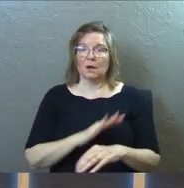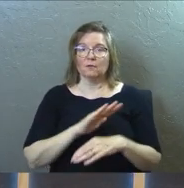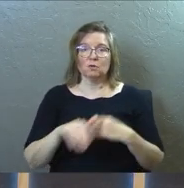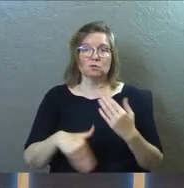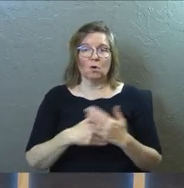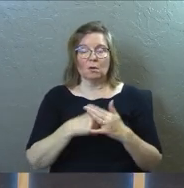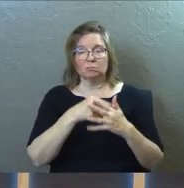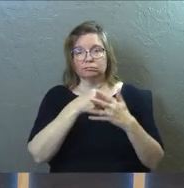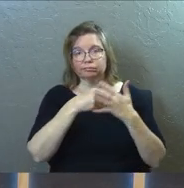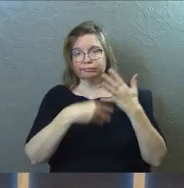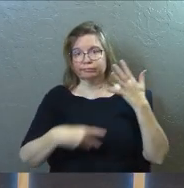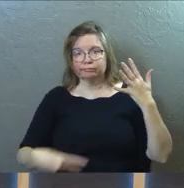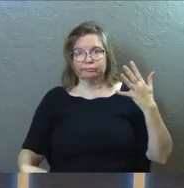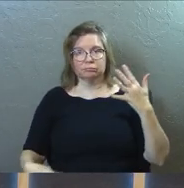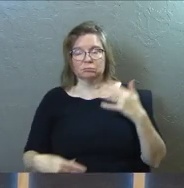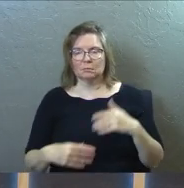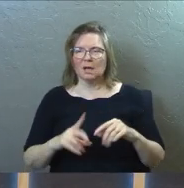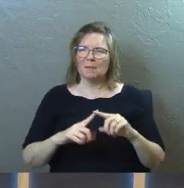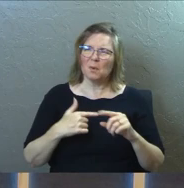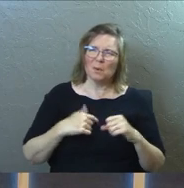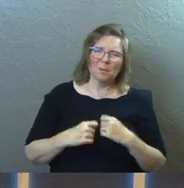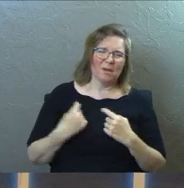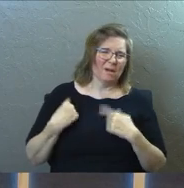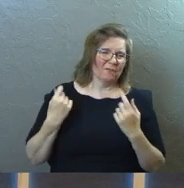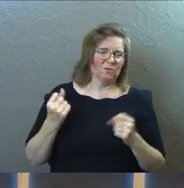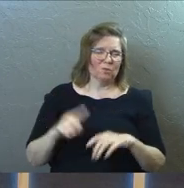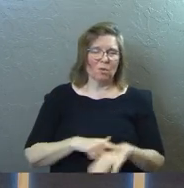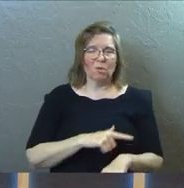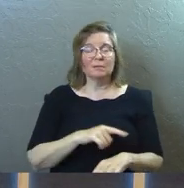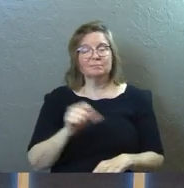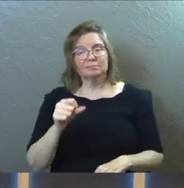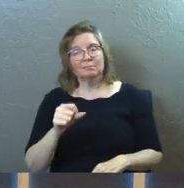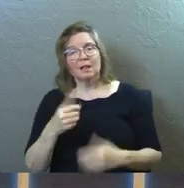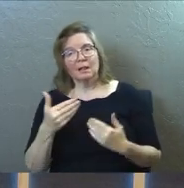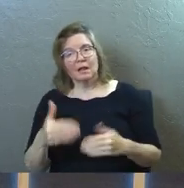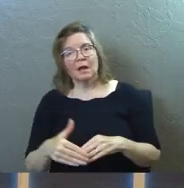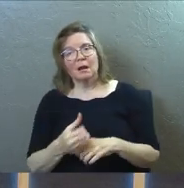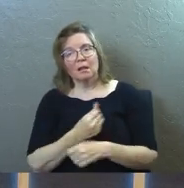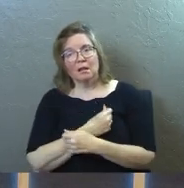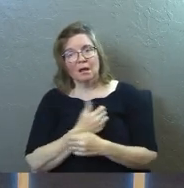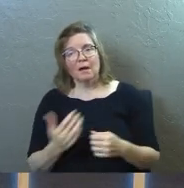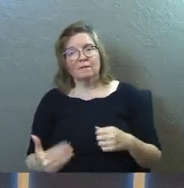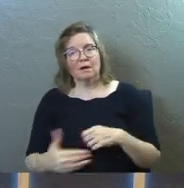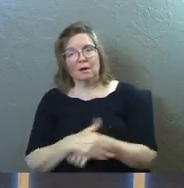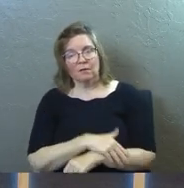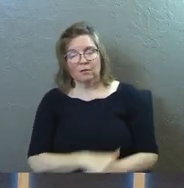all the stuff. You're like, but we've been broken for so long. Yeah, let love cover.